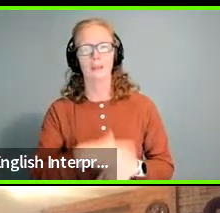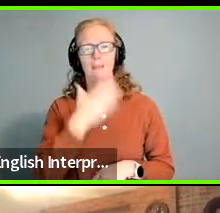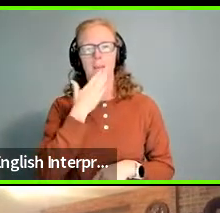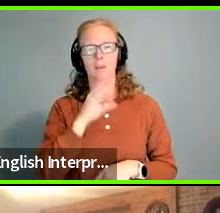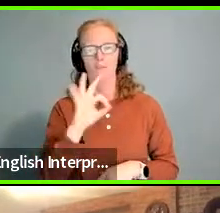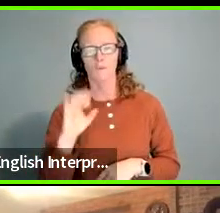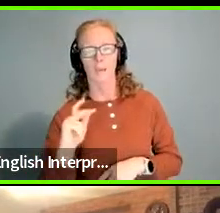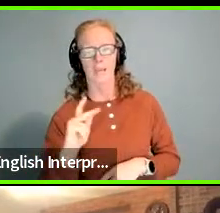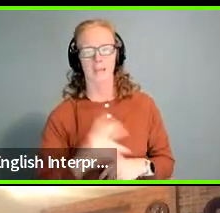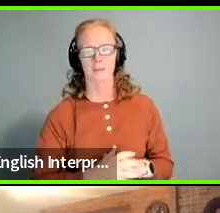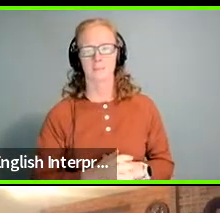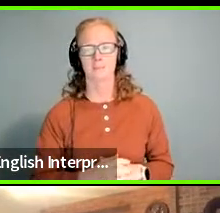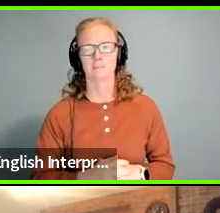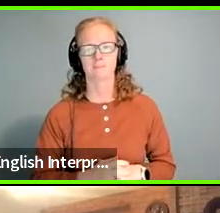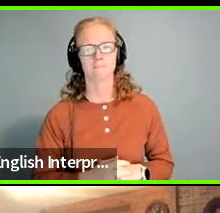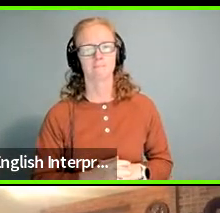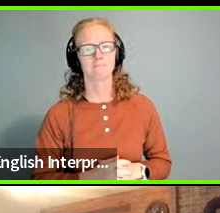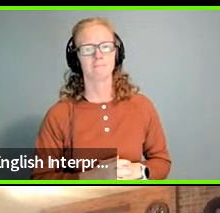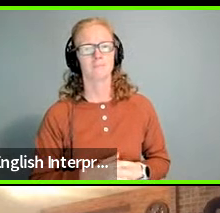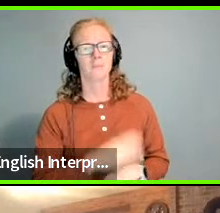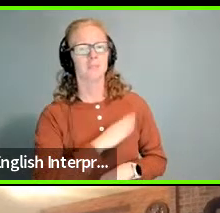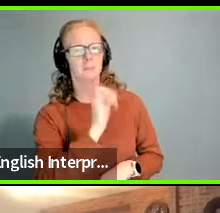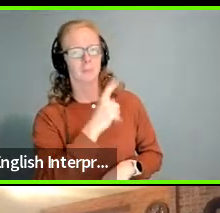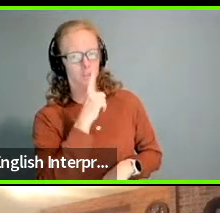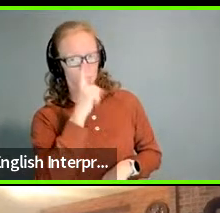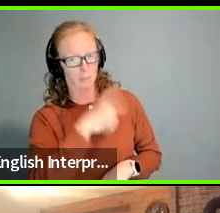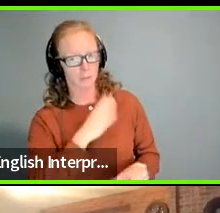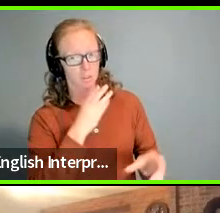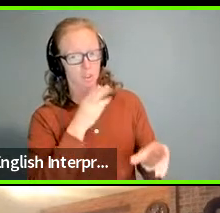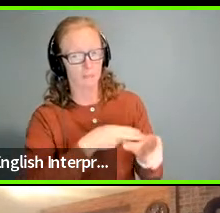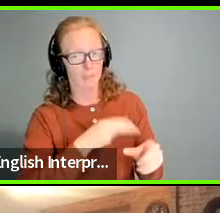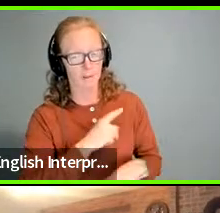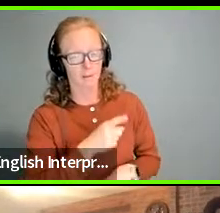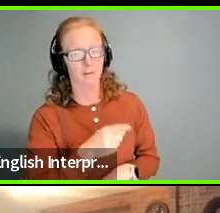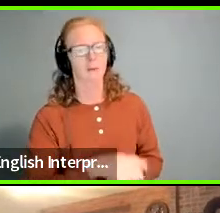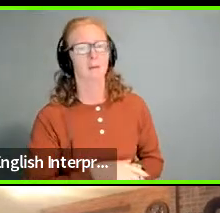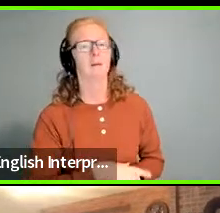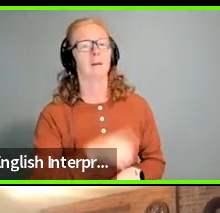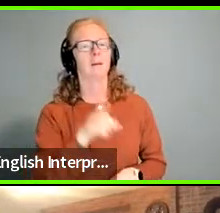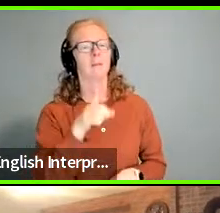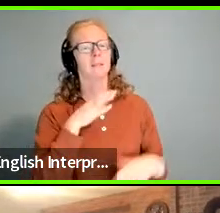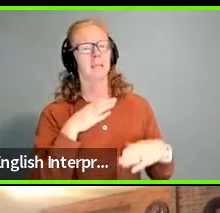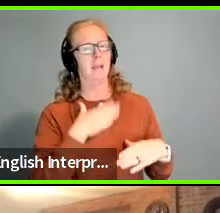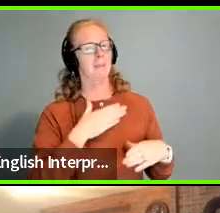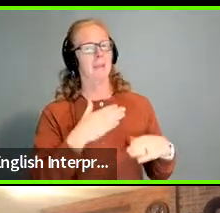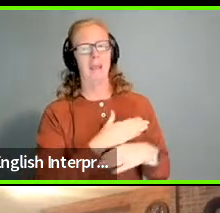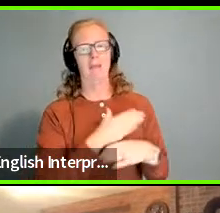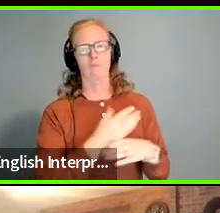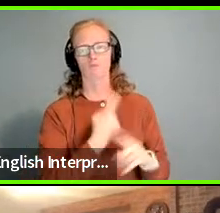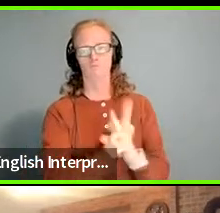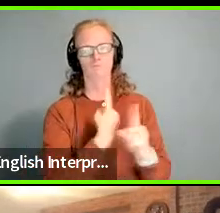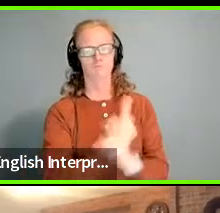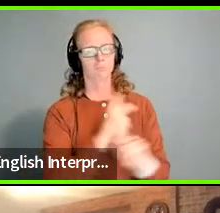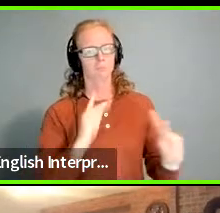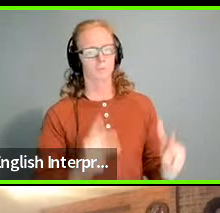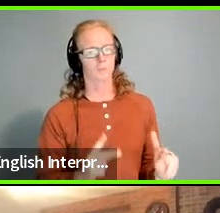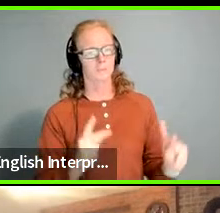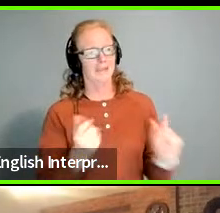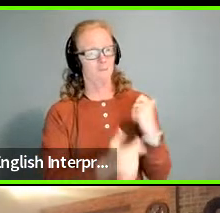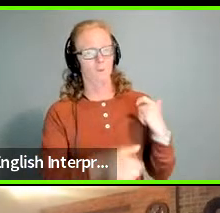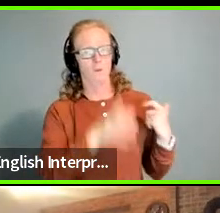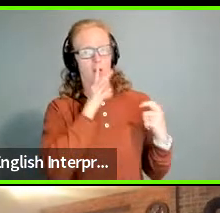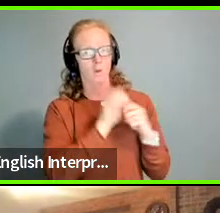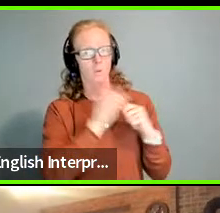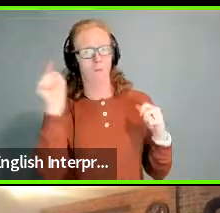This is Bill. I'm just going to jump in here. Just as an average citizen, and the people that I talk to in the streets